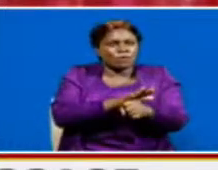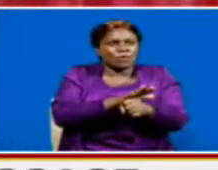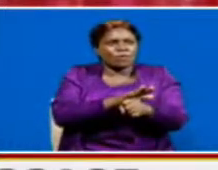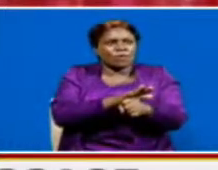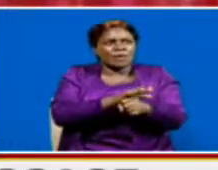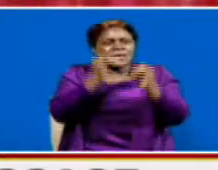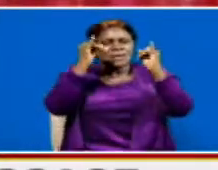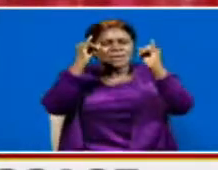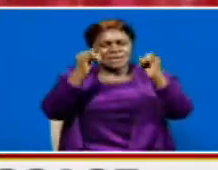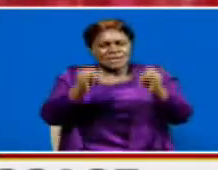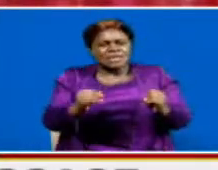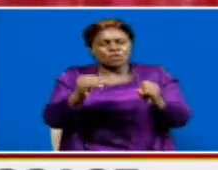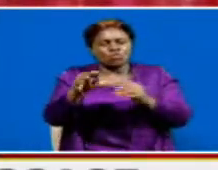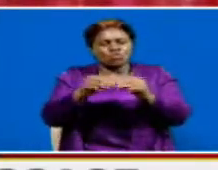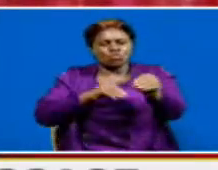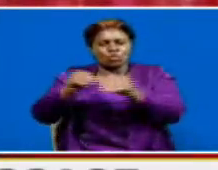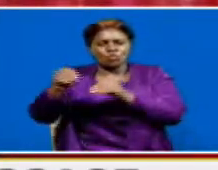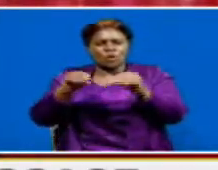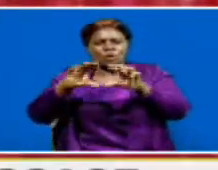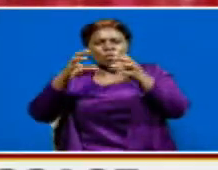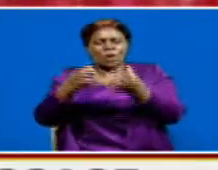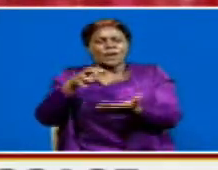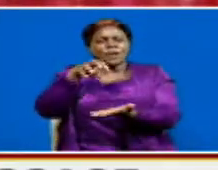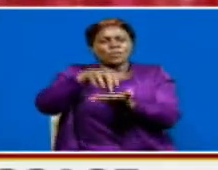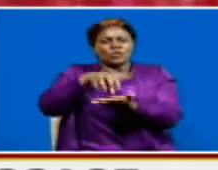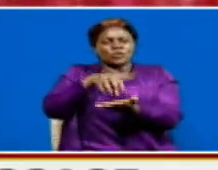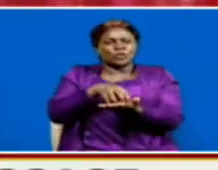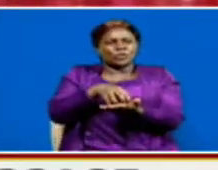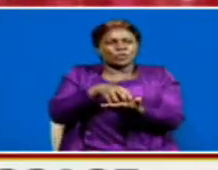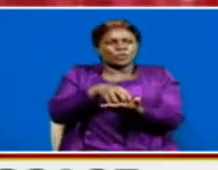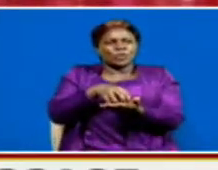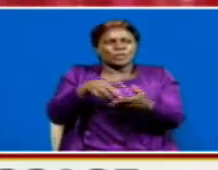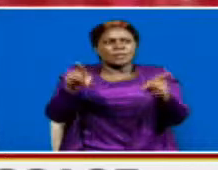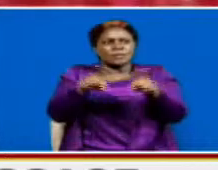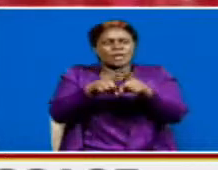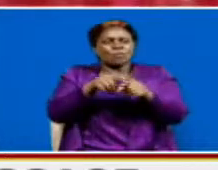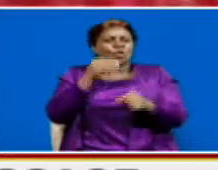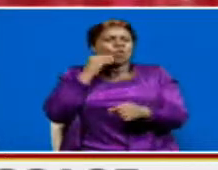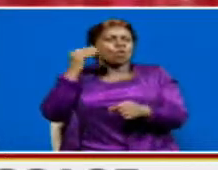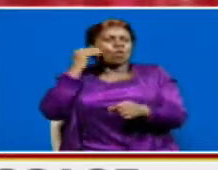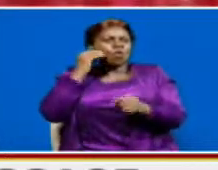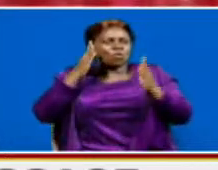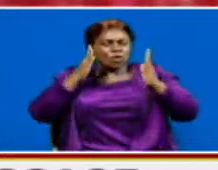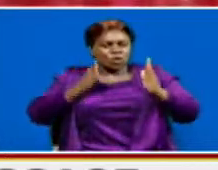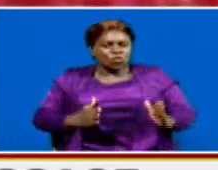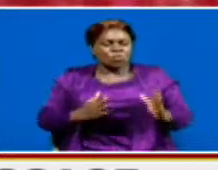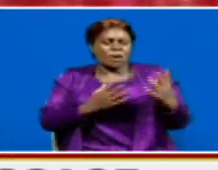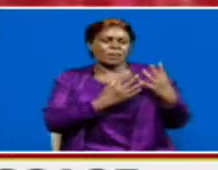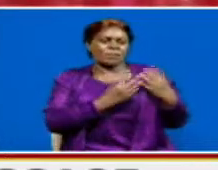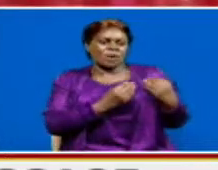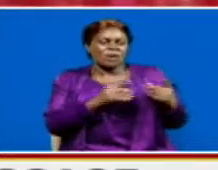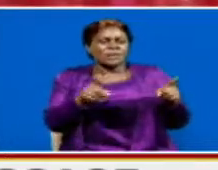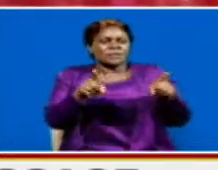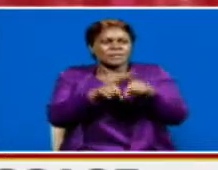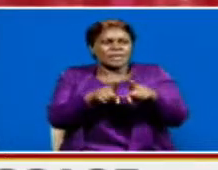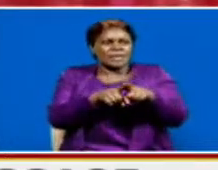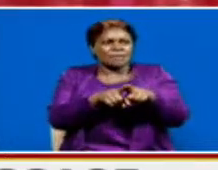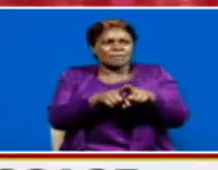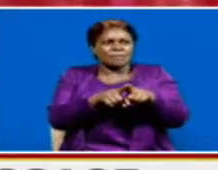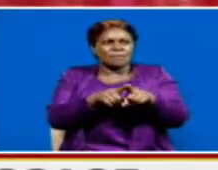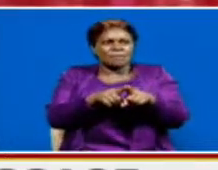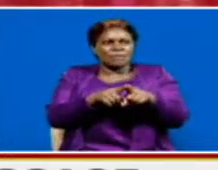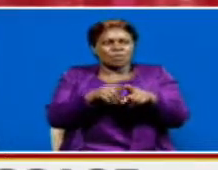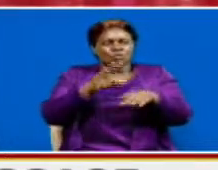With our newly crafted global positioning as the home of humankind and a visa-free